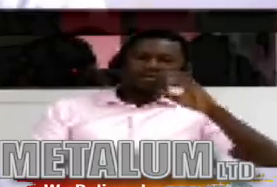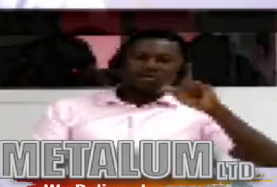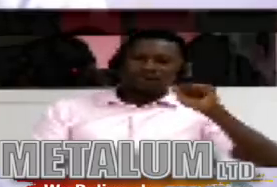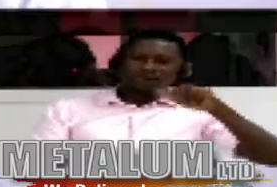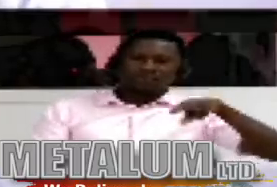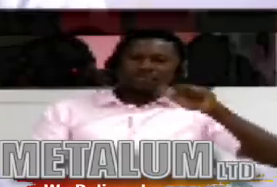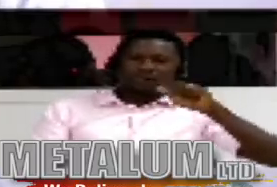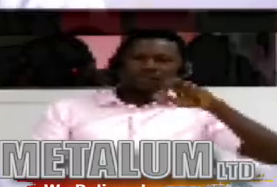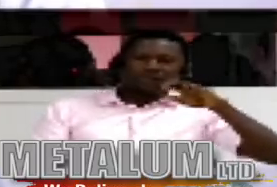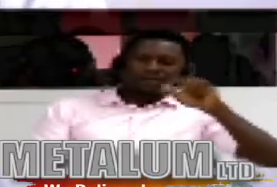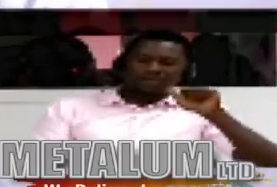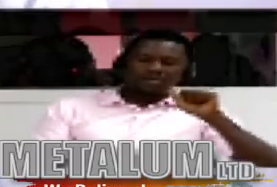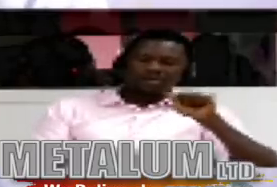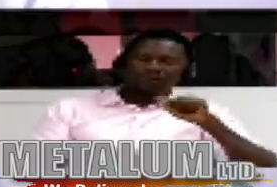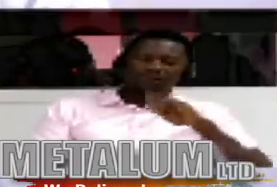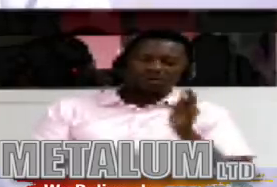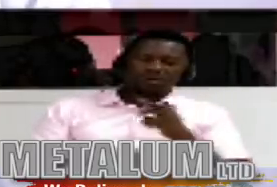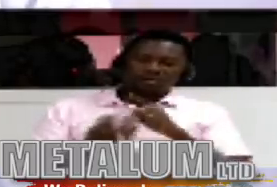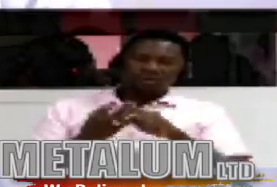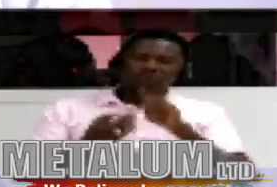Bubakar Sise, part of sub-union,